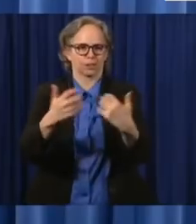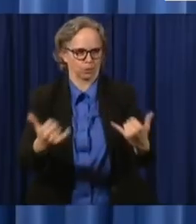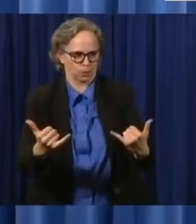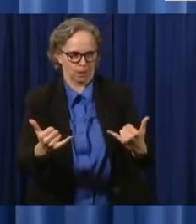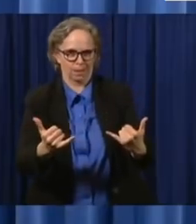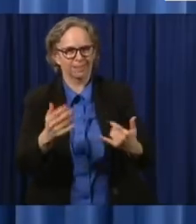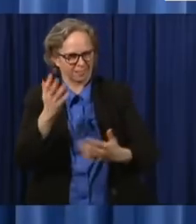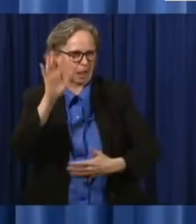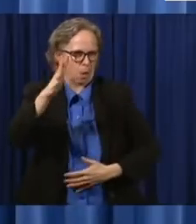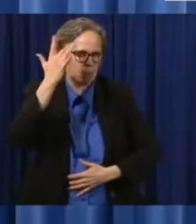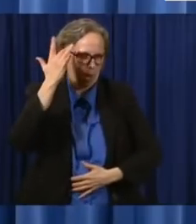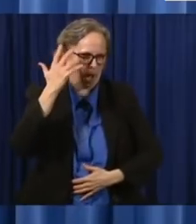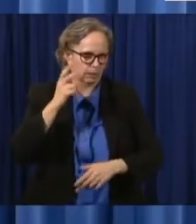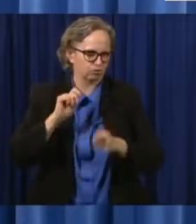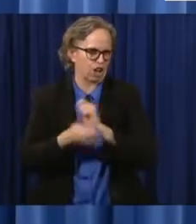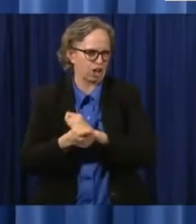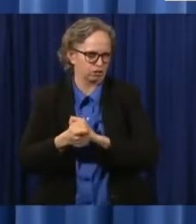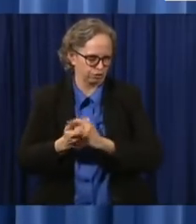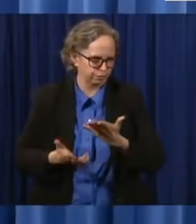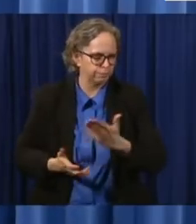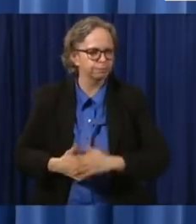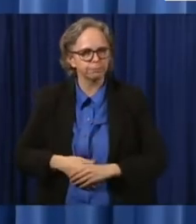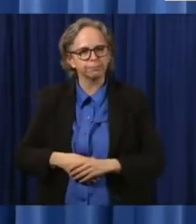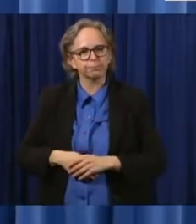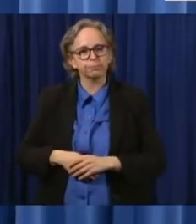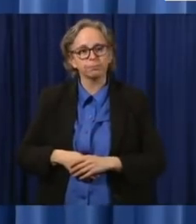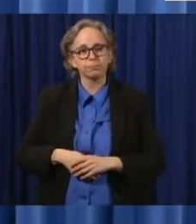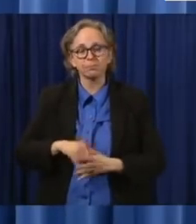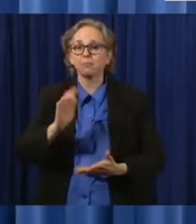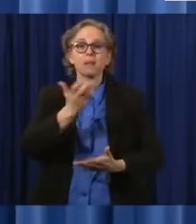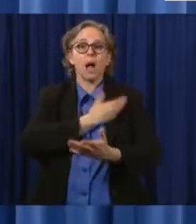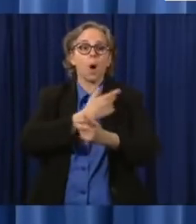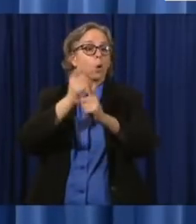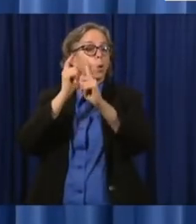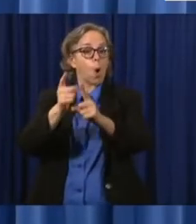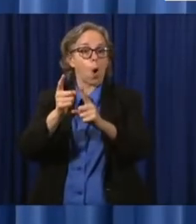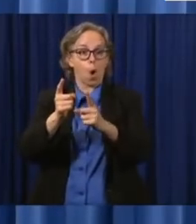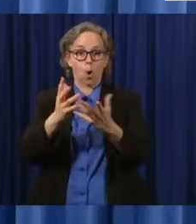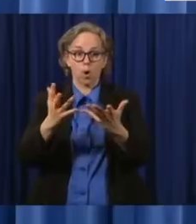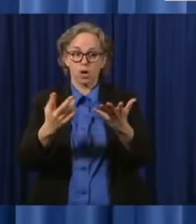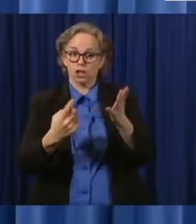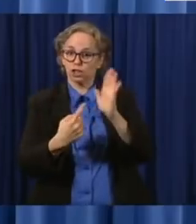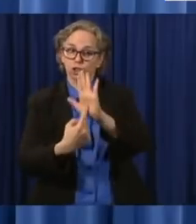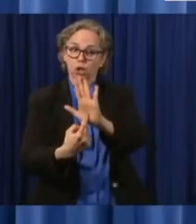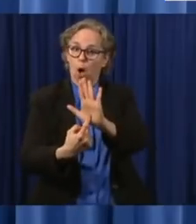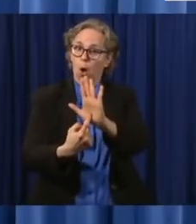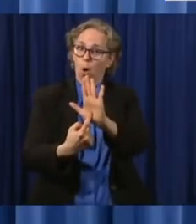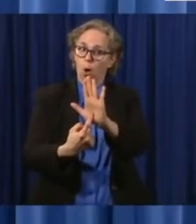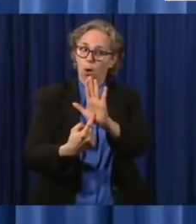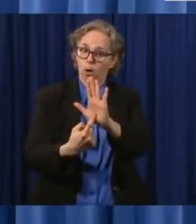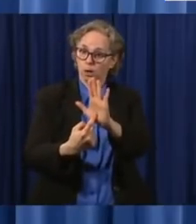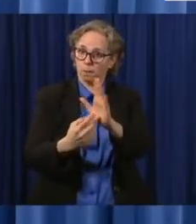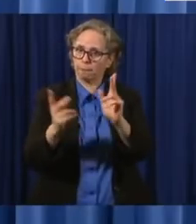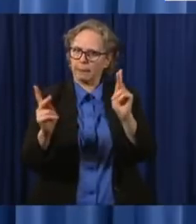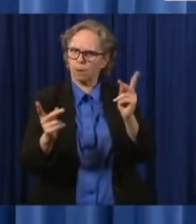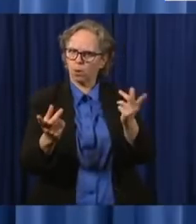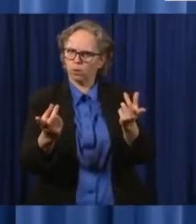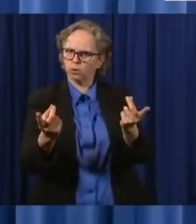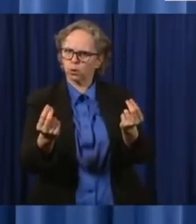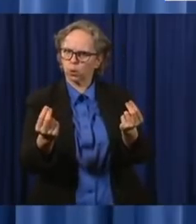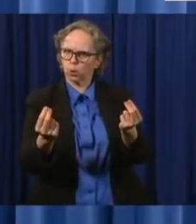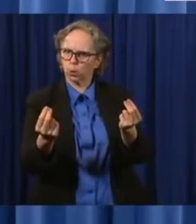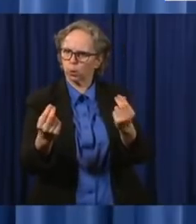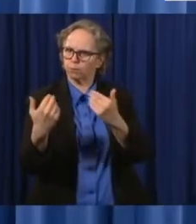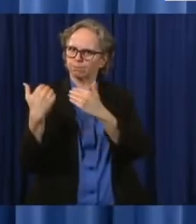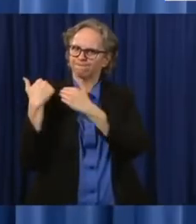this is is for people to see what we're doing and have confidence in what we're doing, whether they agree with it or not,